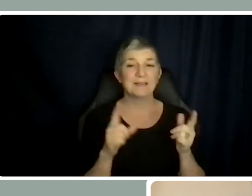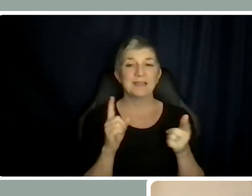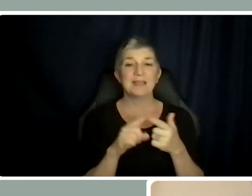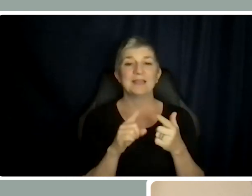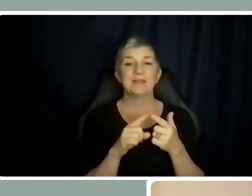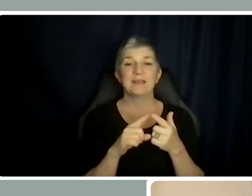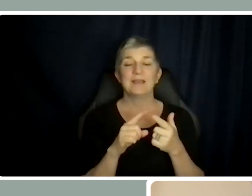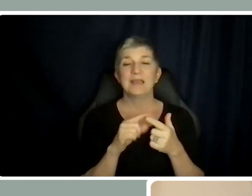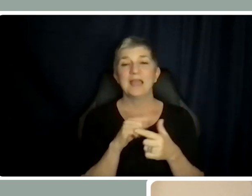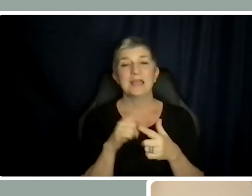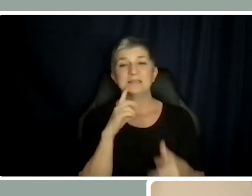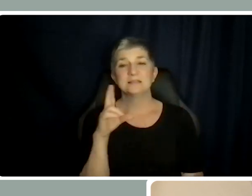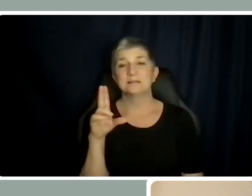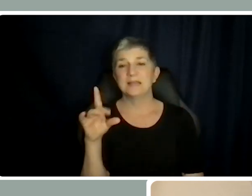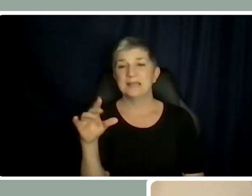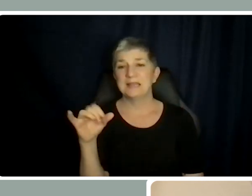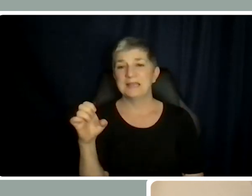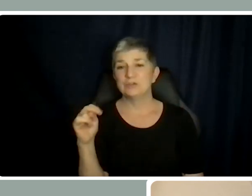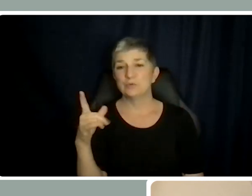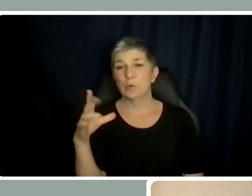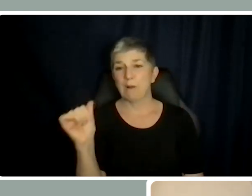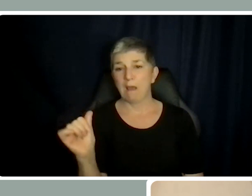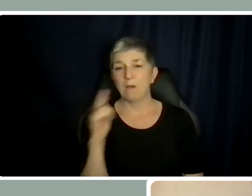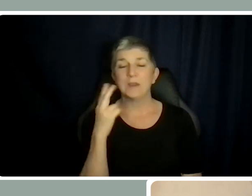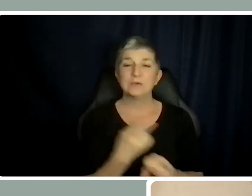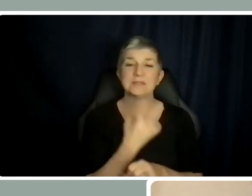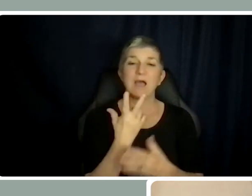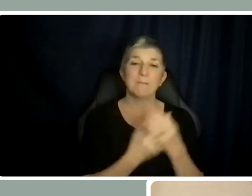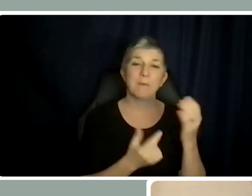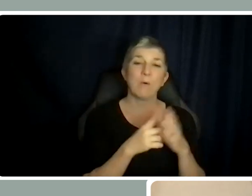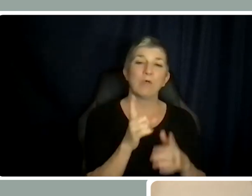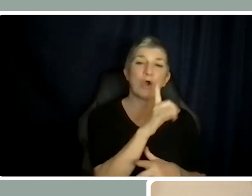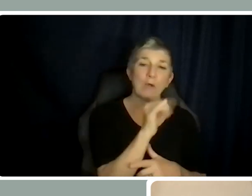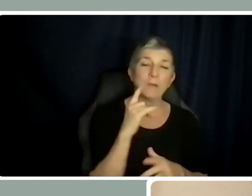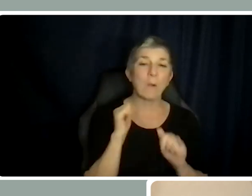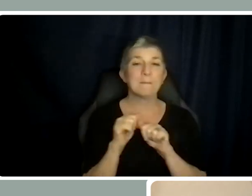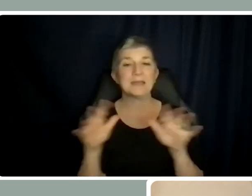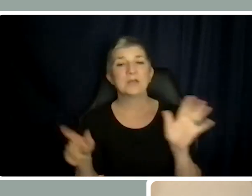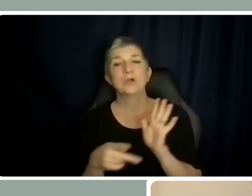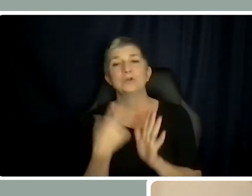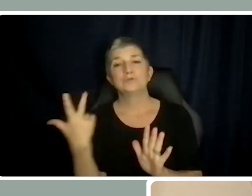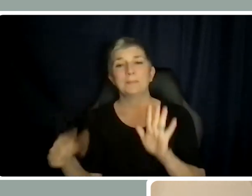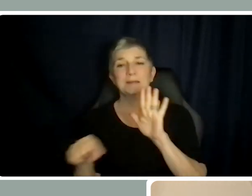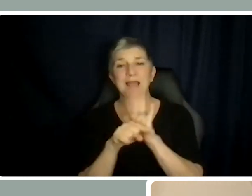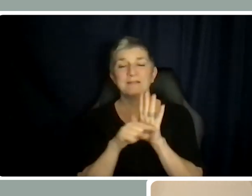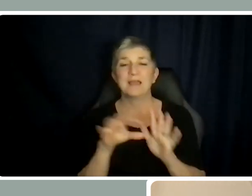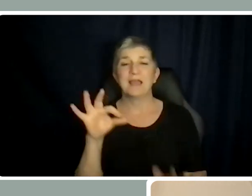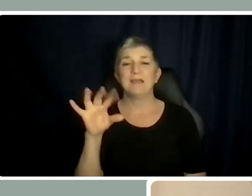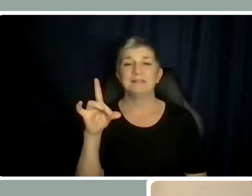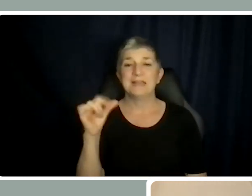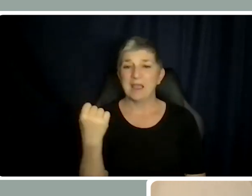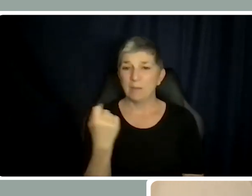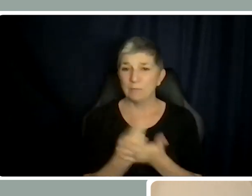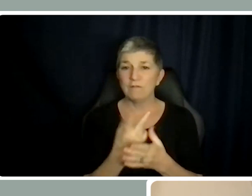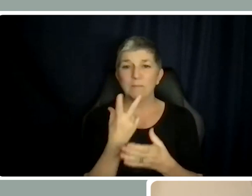or Keytruda. And we use that all the time in women with both early stage and metastatic triple negative breast cancer. It's FDA approved in both of those